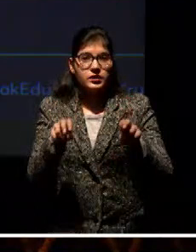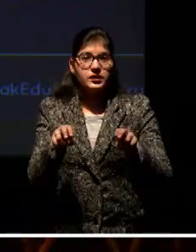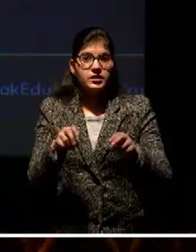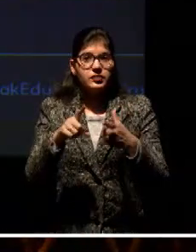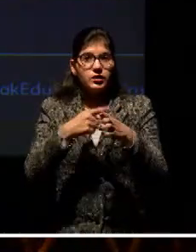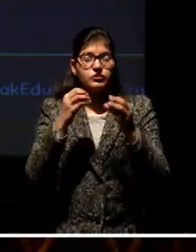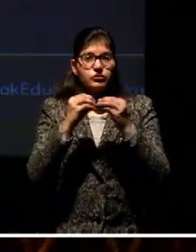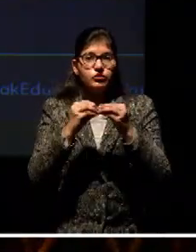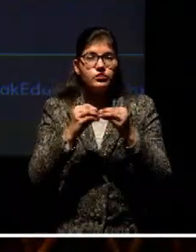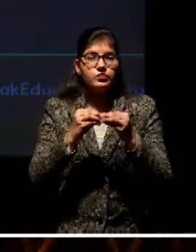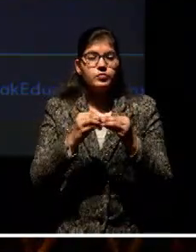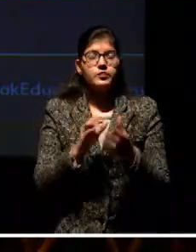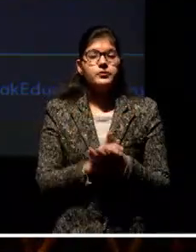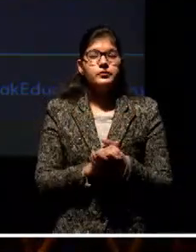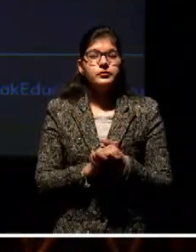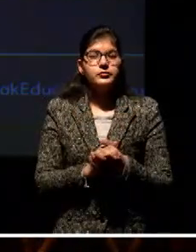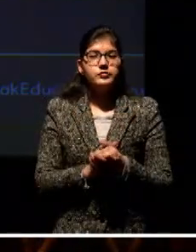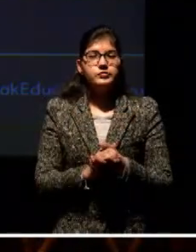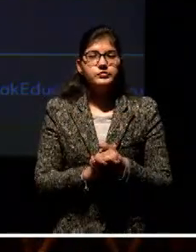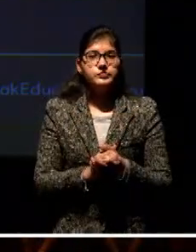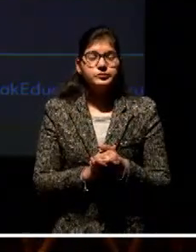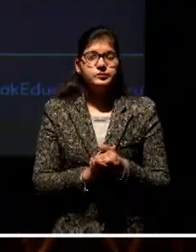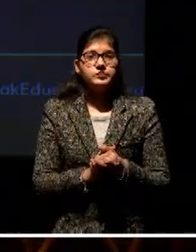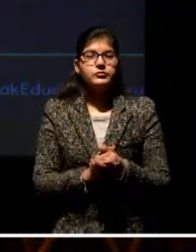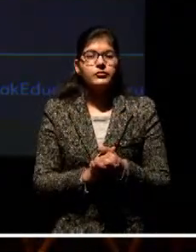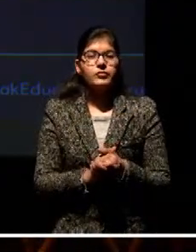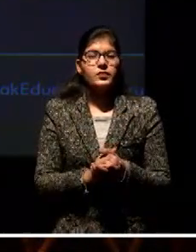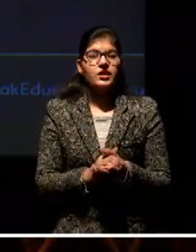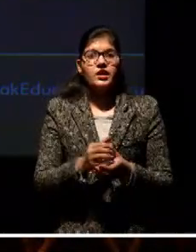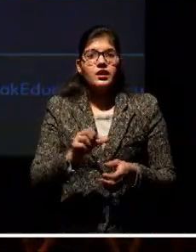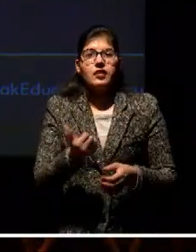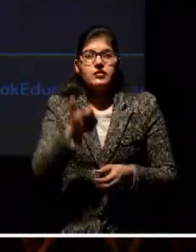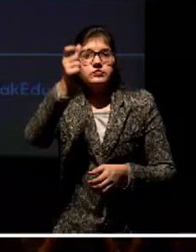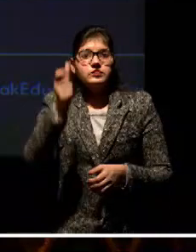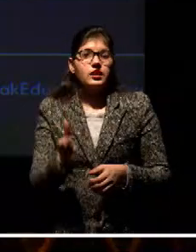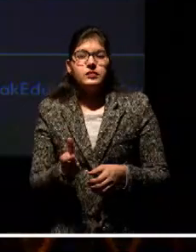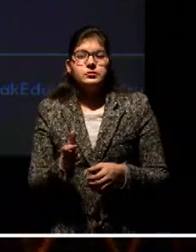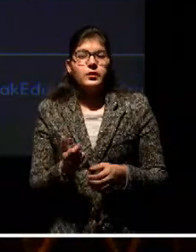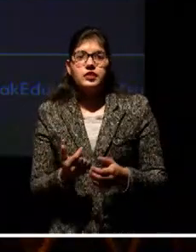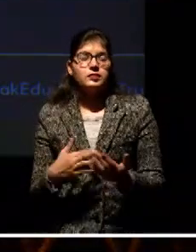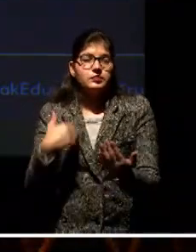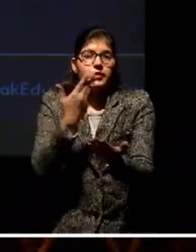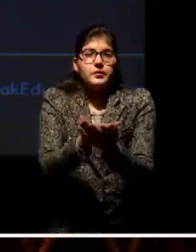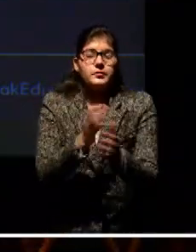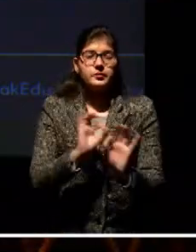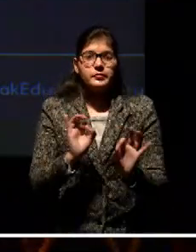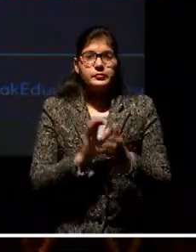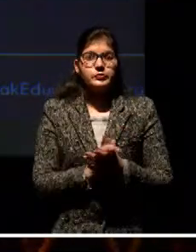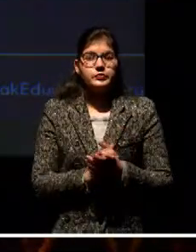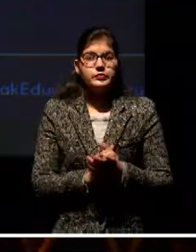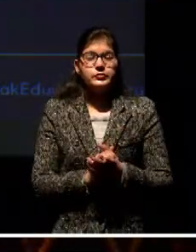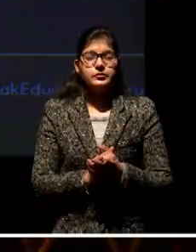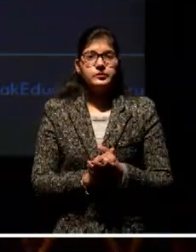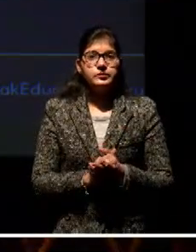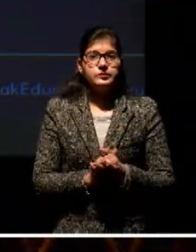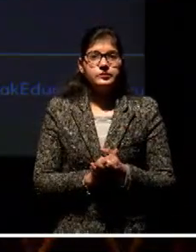job. For each of them, some of them will apply, for others, some will not apply. Now, an individual,